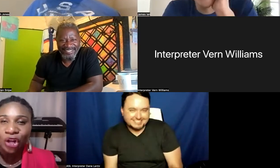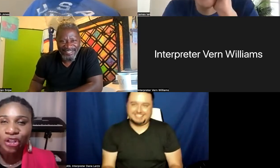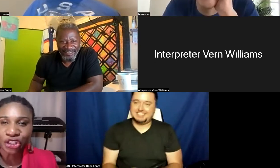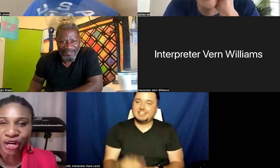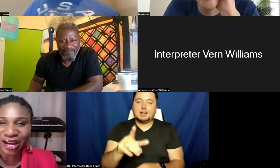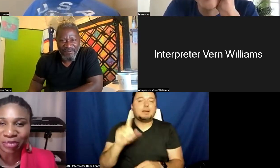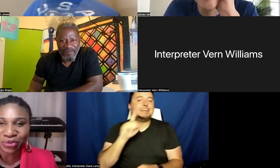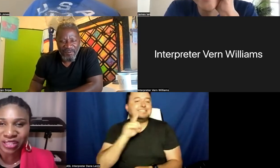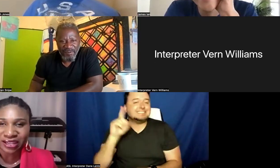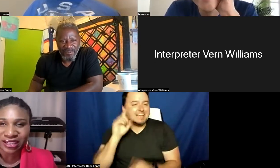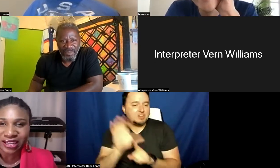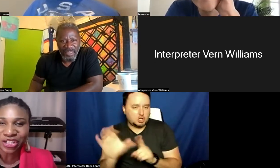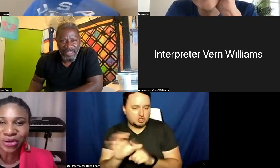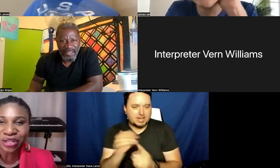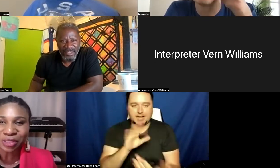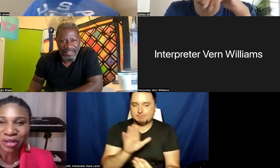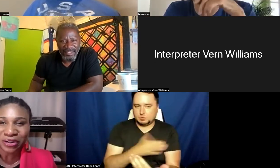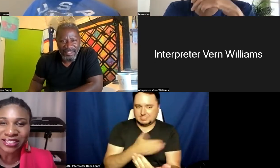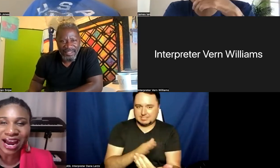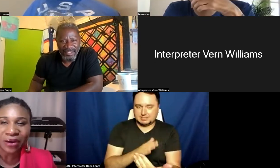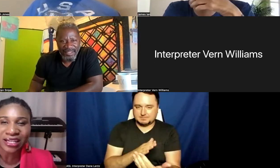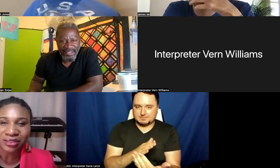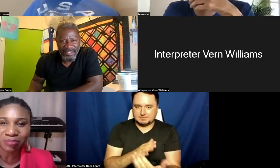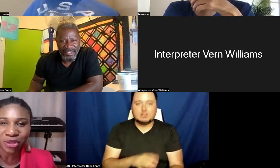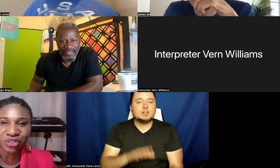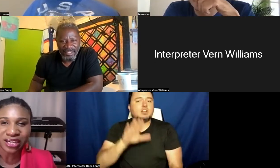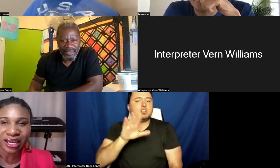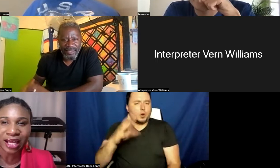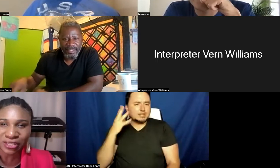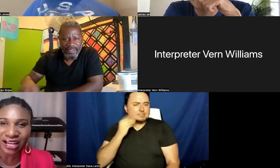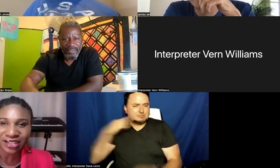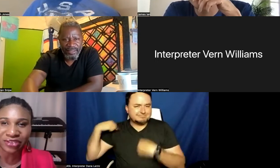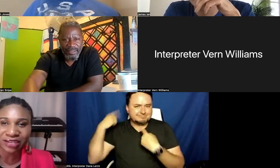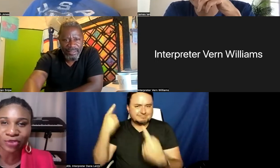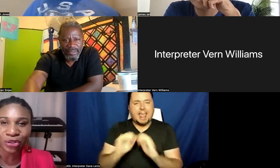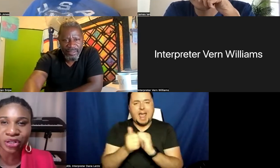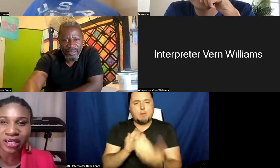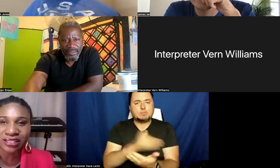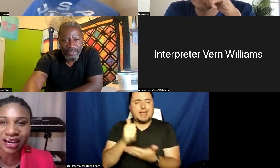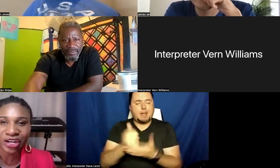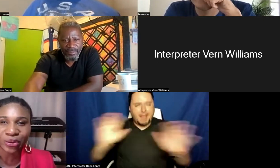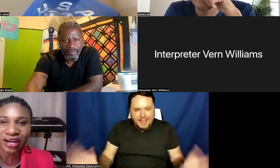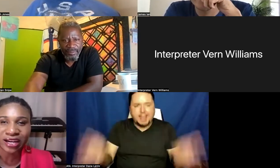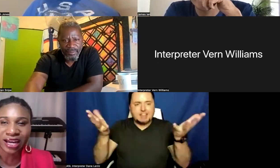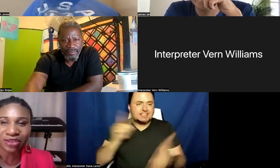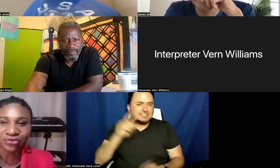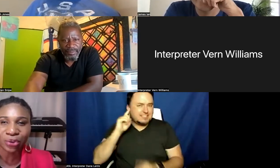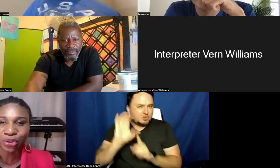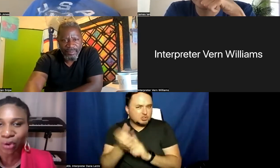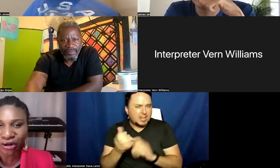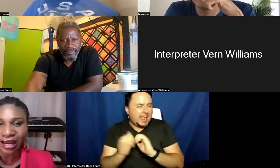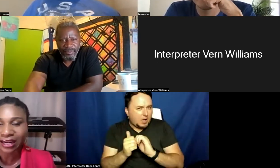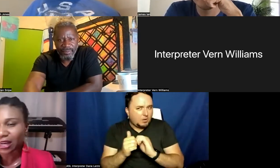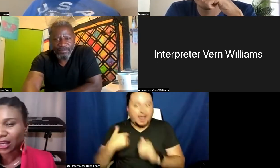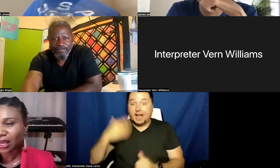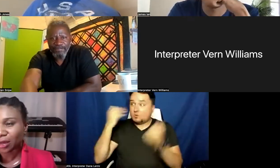Deaf culture and music. In your experience, how has music helped elevate deaf culture? Because I know that a lot of folks who